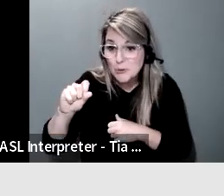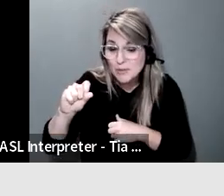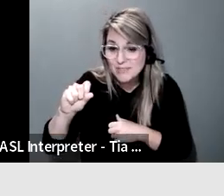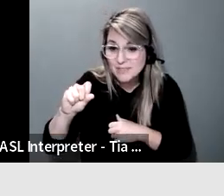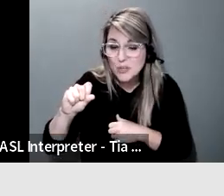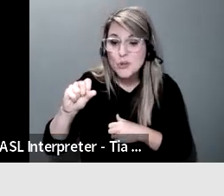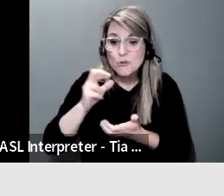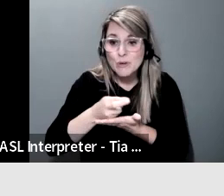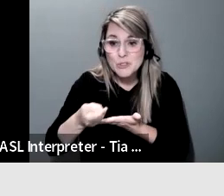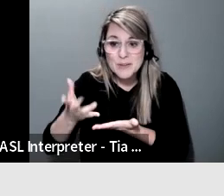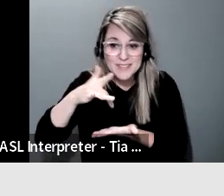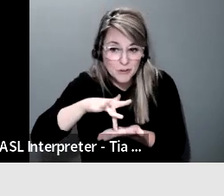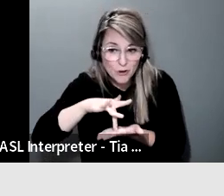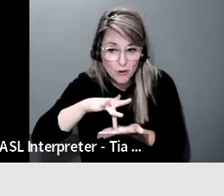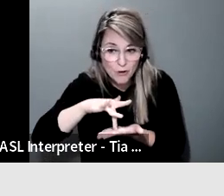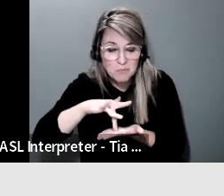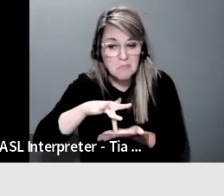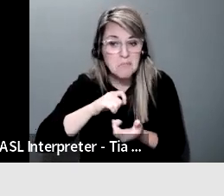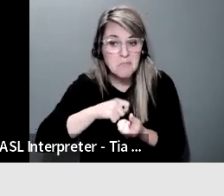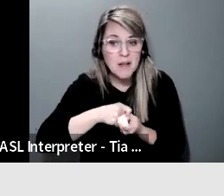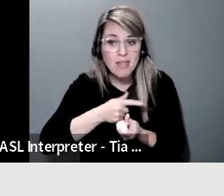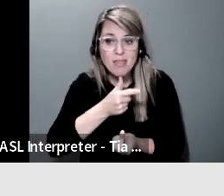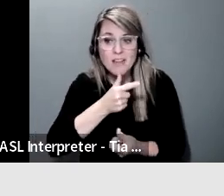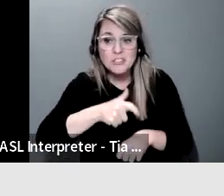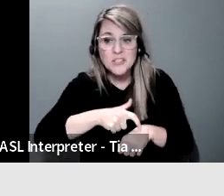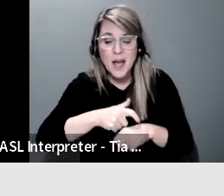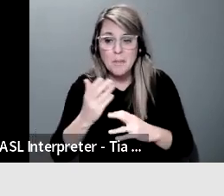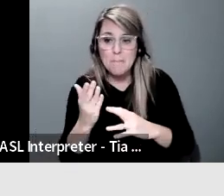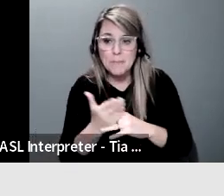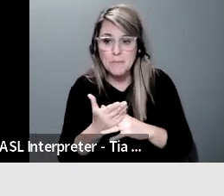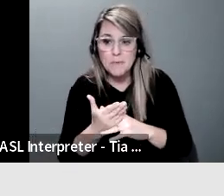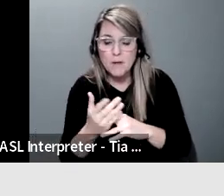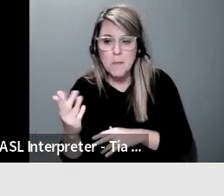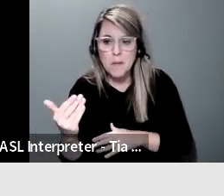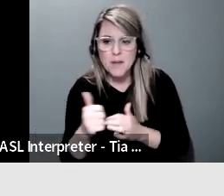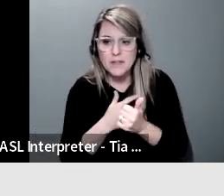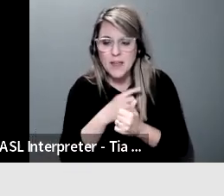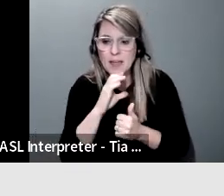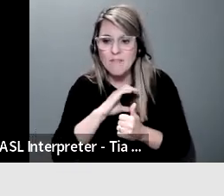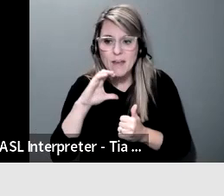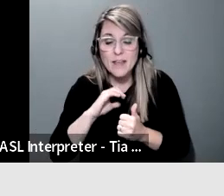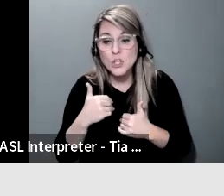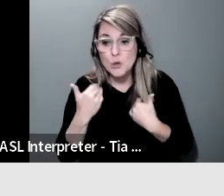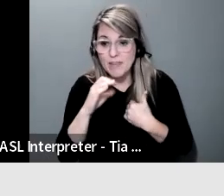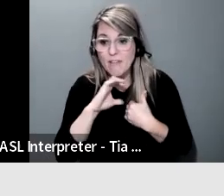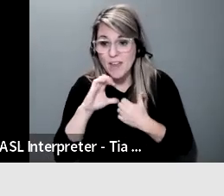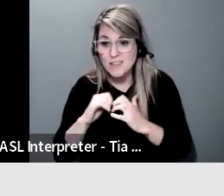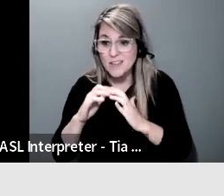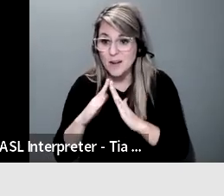and maybe facilitate youth cafes during lunch hours. Which was an example we usually talk about during this